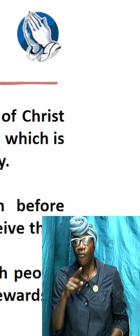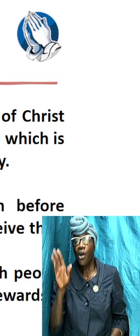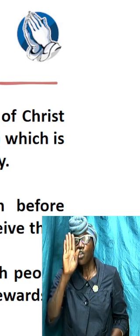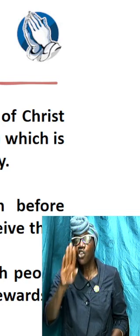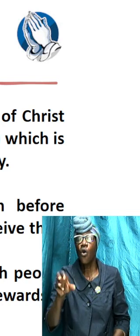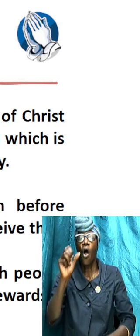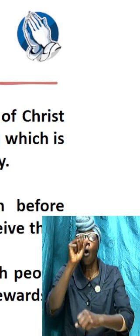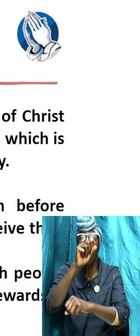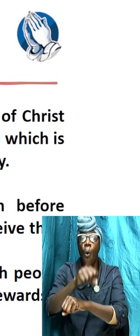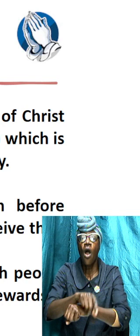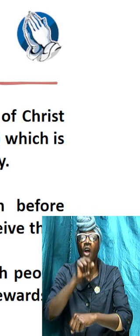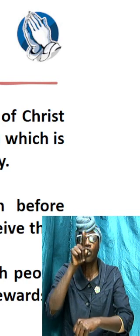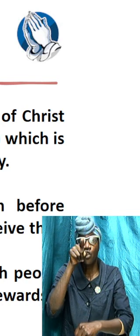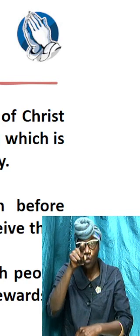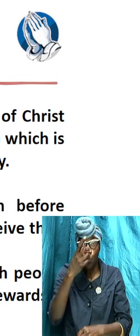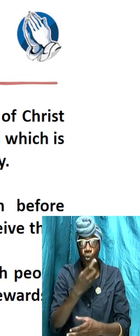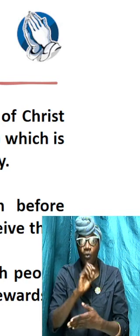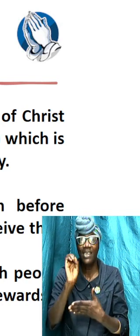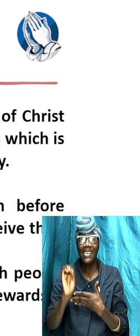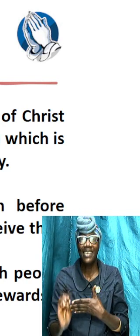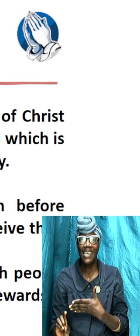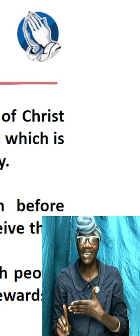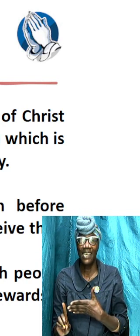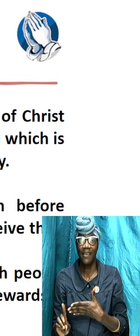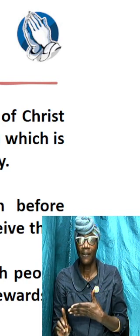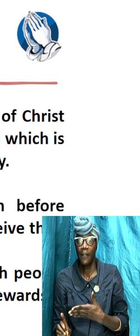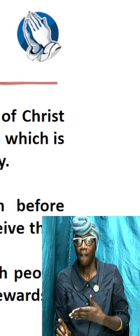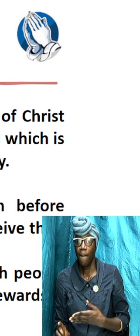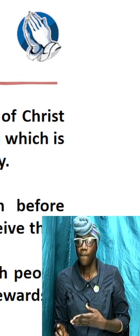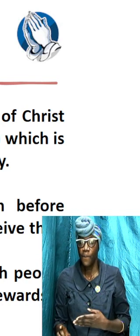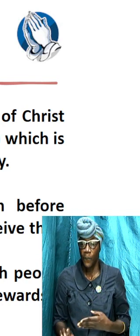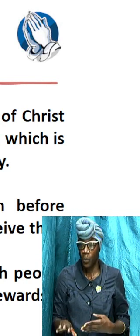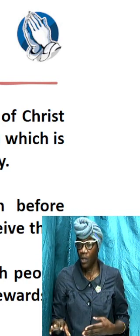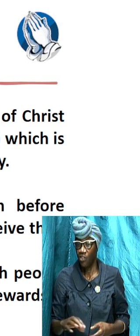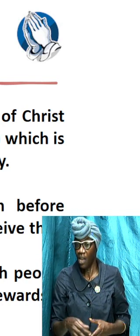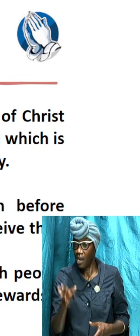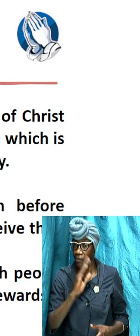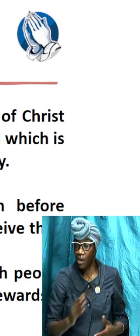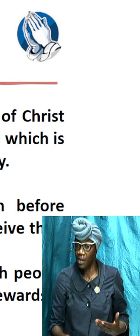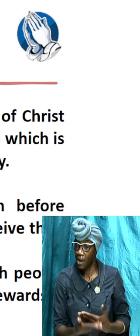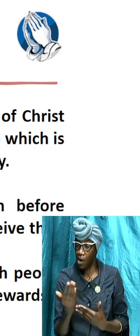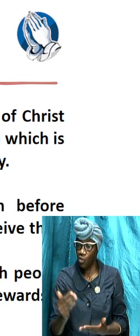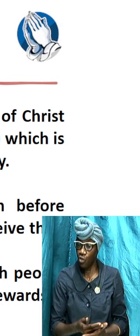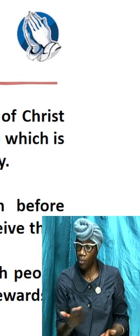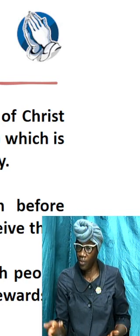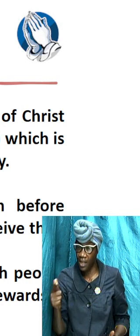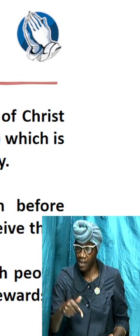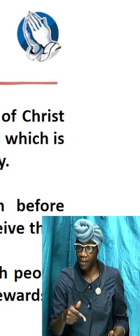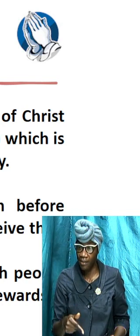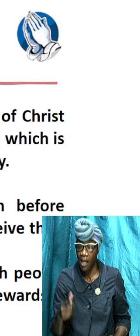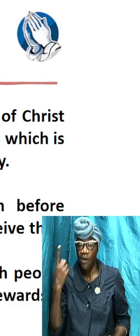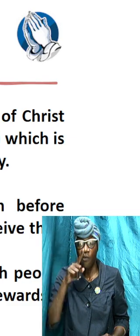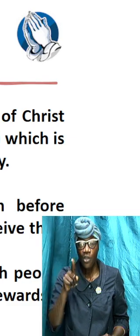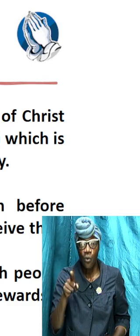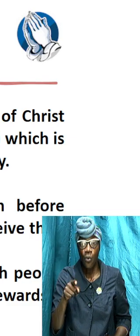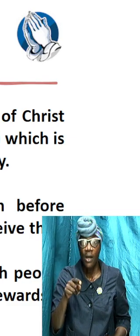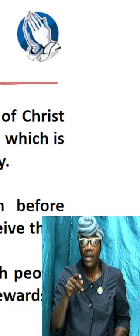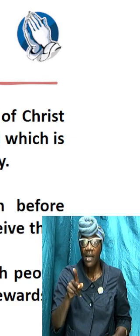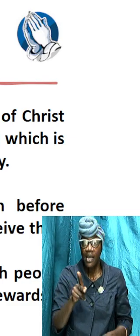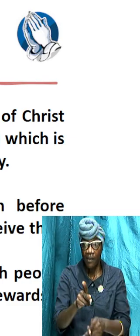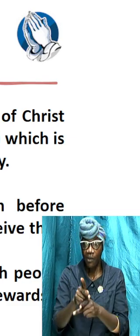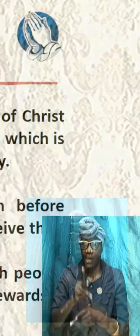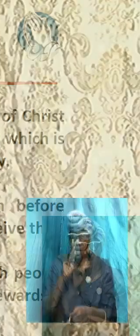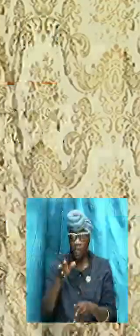works that you have done. Child of God, can I tell you something? There are some massive things in store for you if you keep your focus. Amen. It's